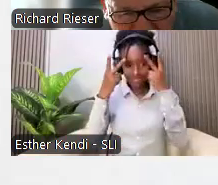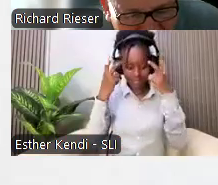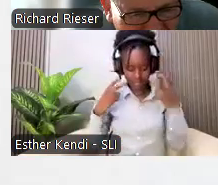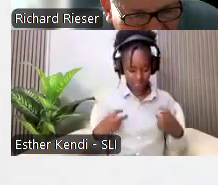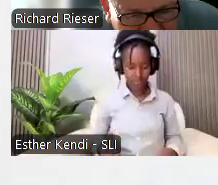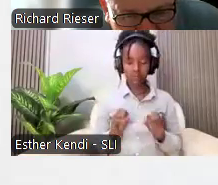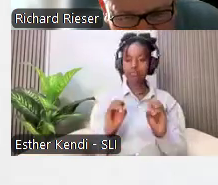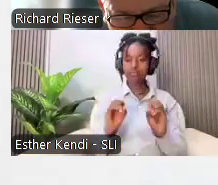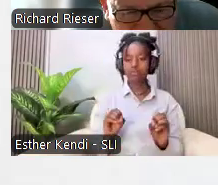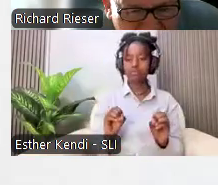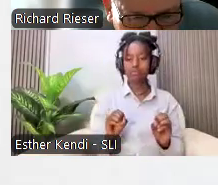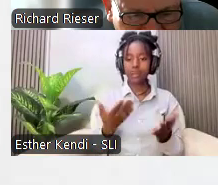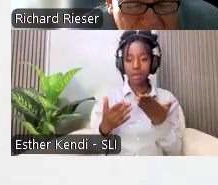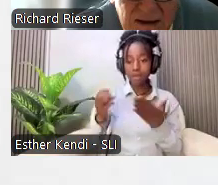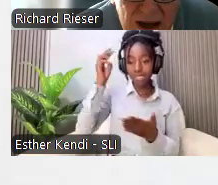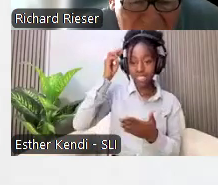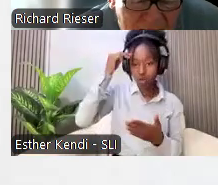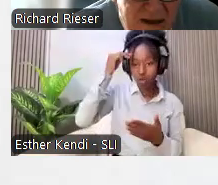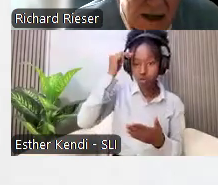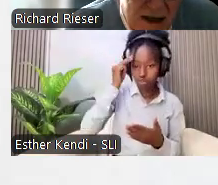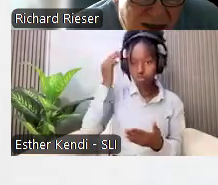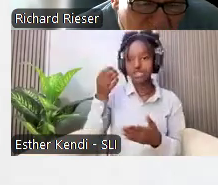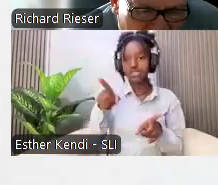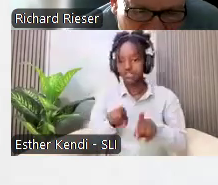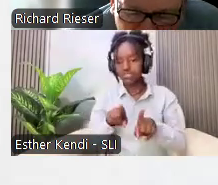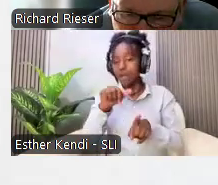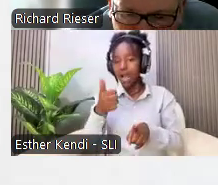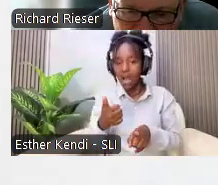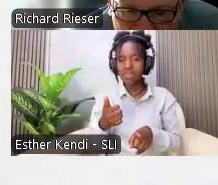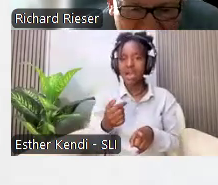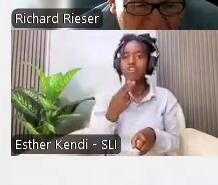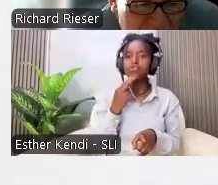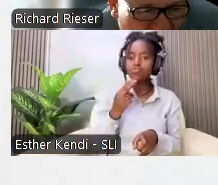metabolic, such as diabetes,